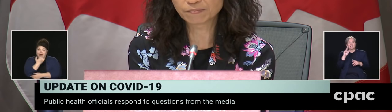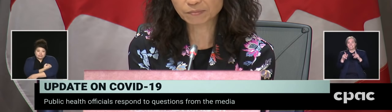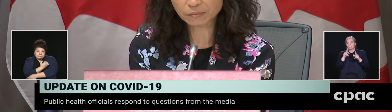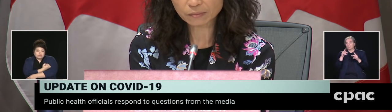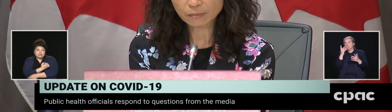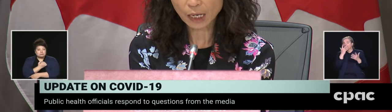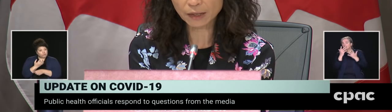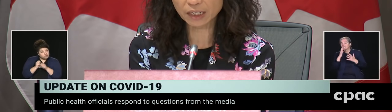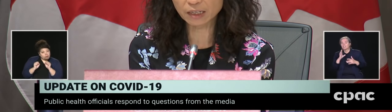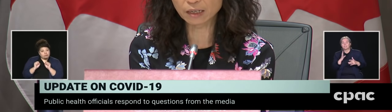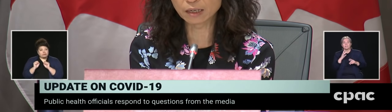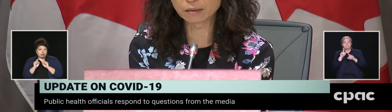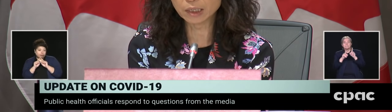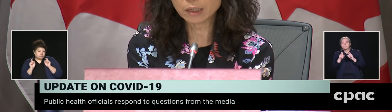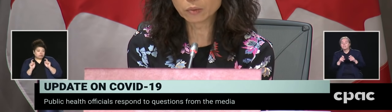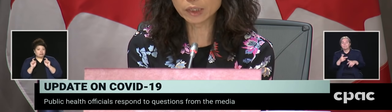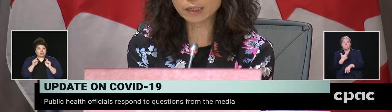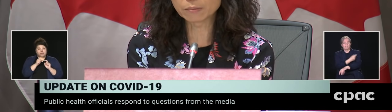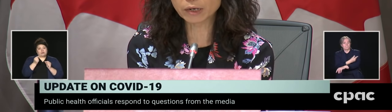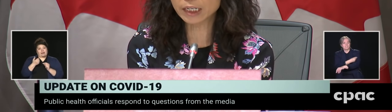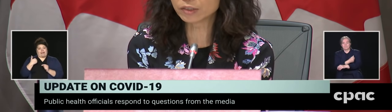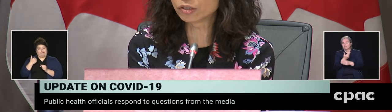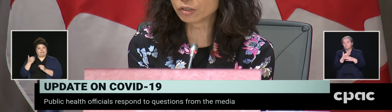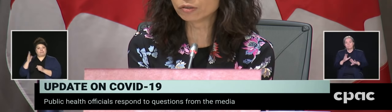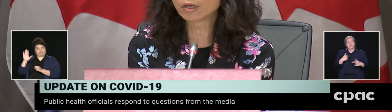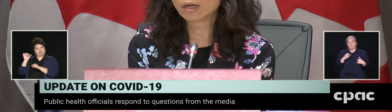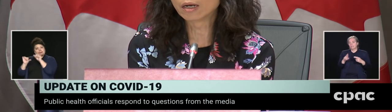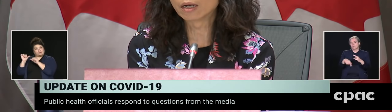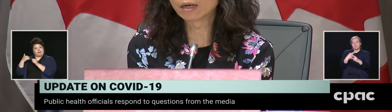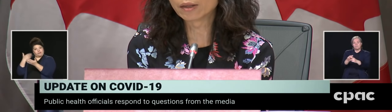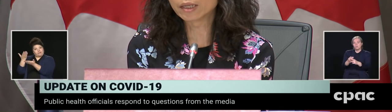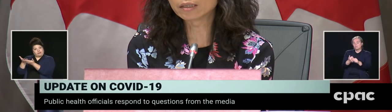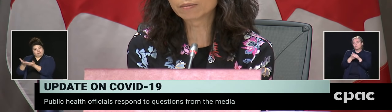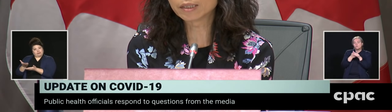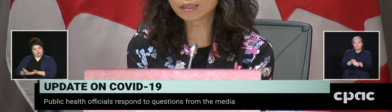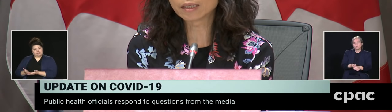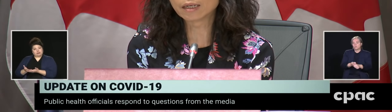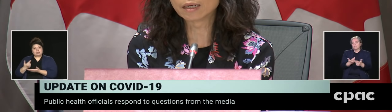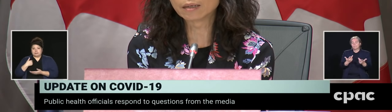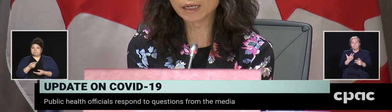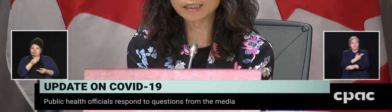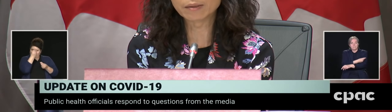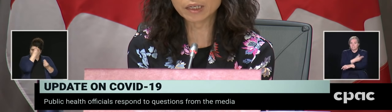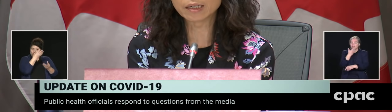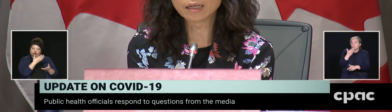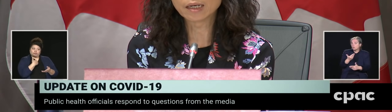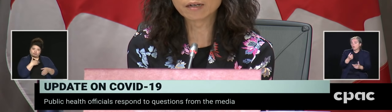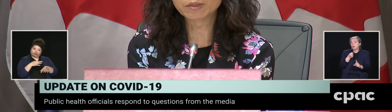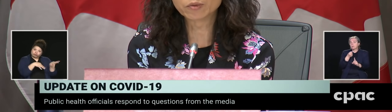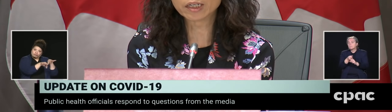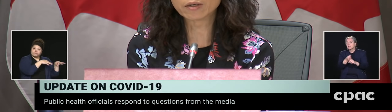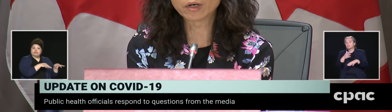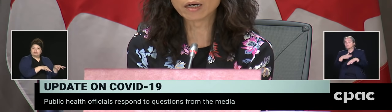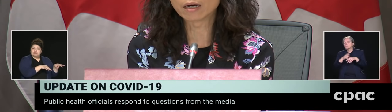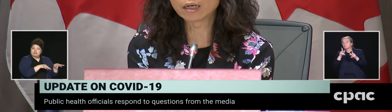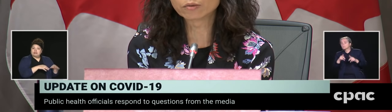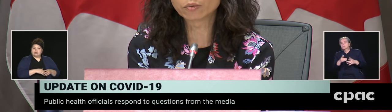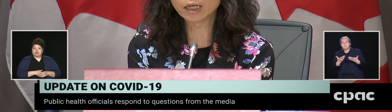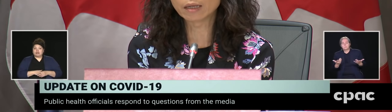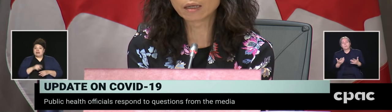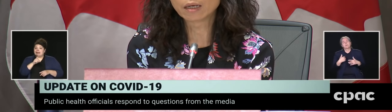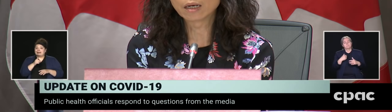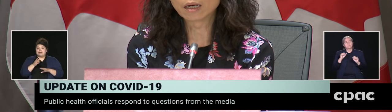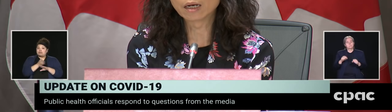facts. I think prior to this particular pandemic, I've been working quite